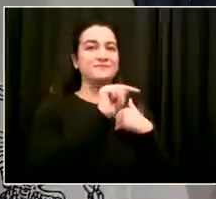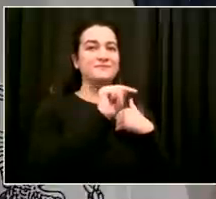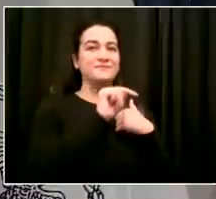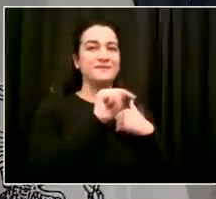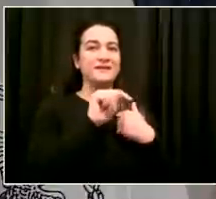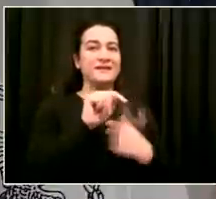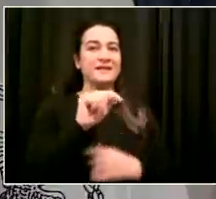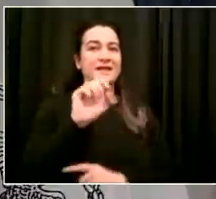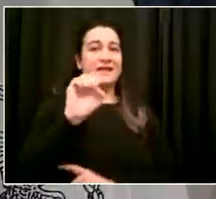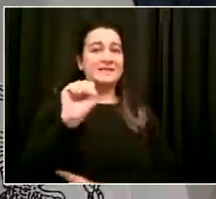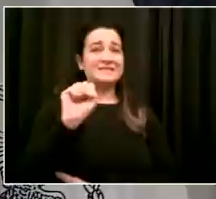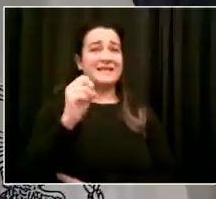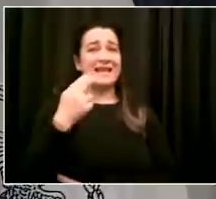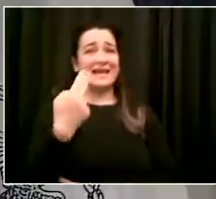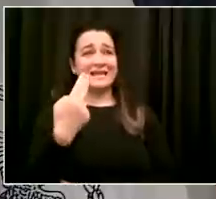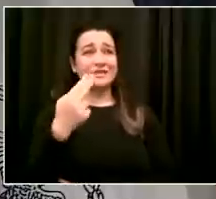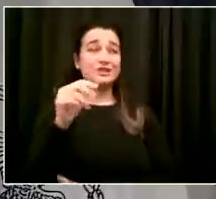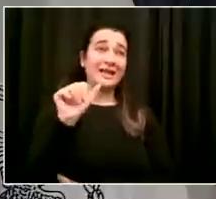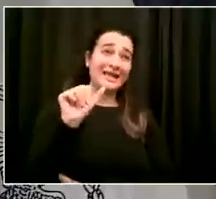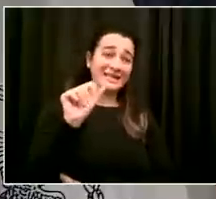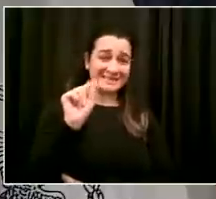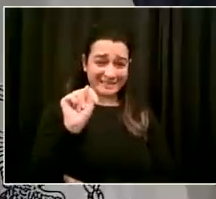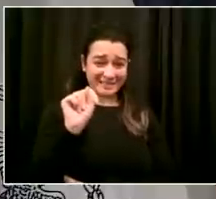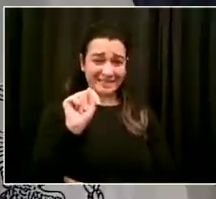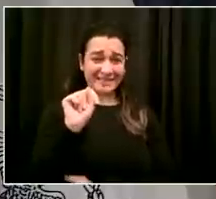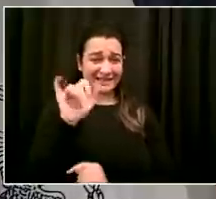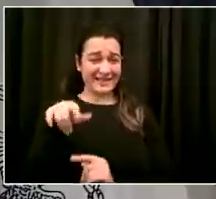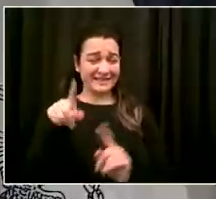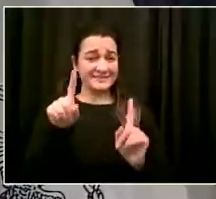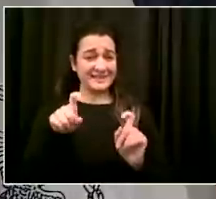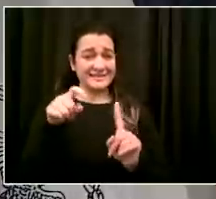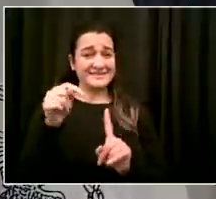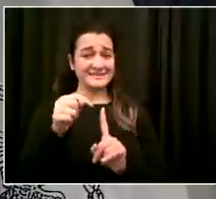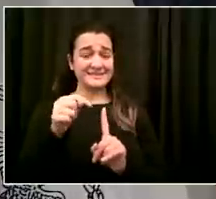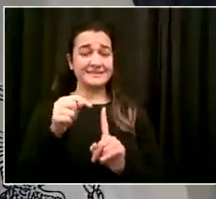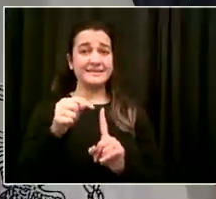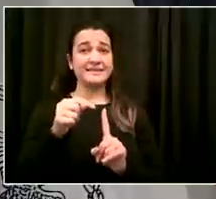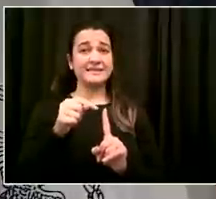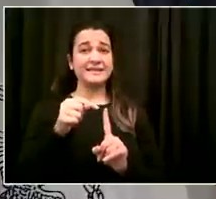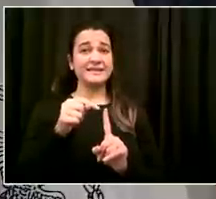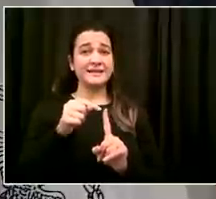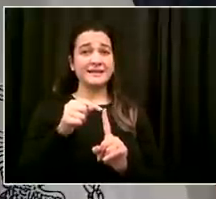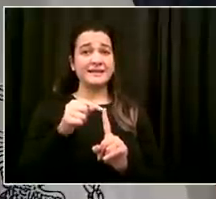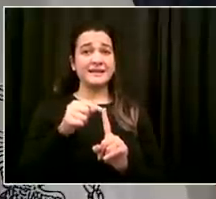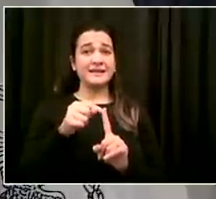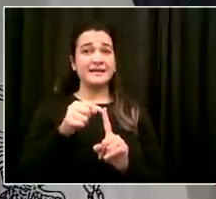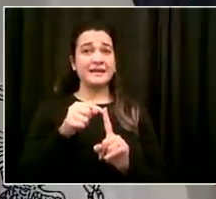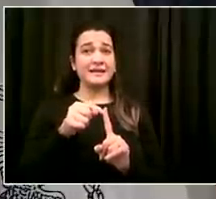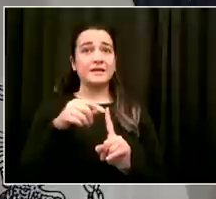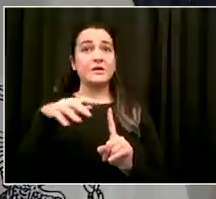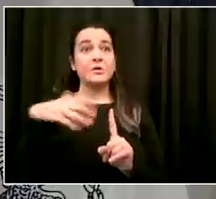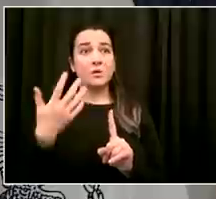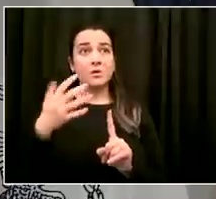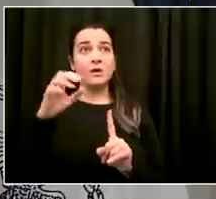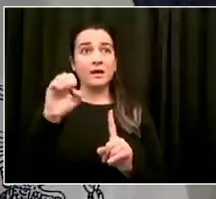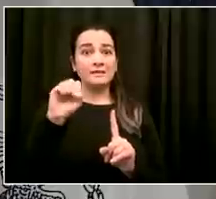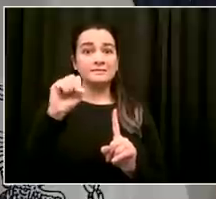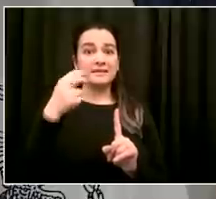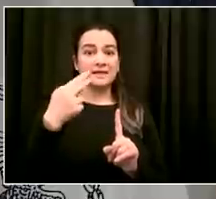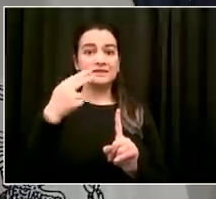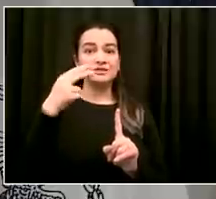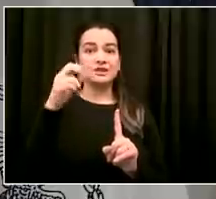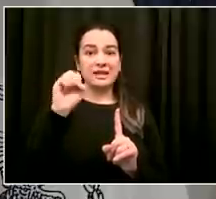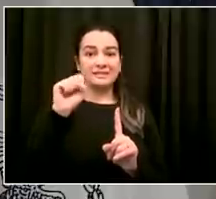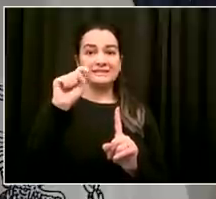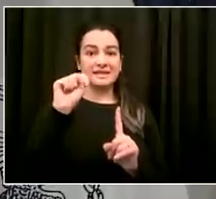to do a waiver for the SHSAT this year, just given how in-person instruction has been